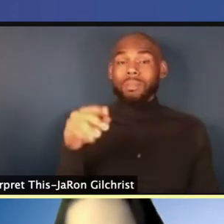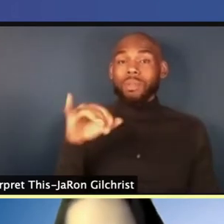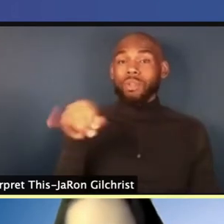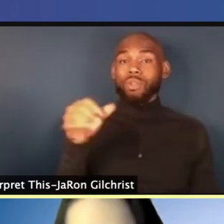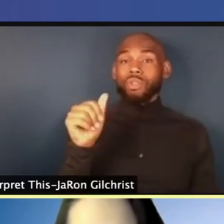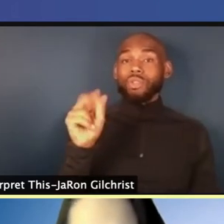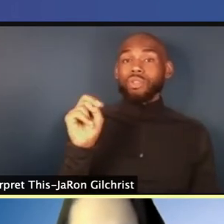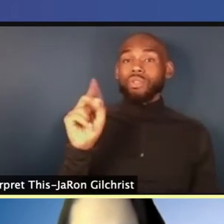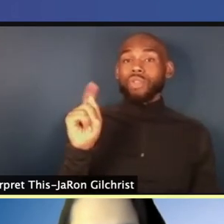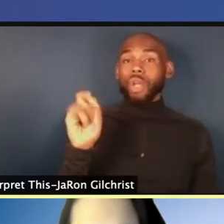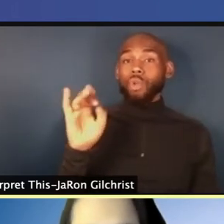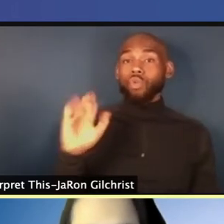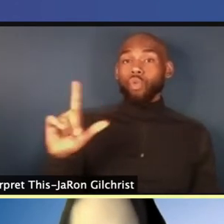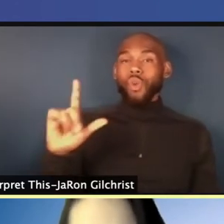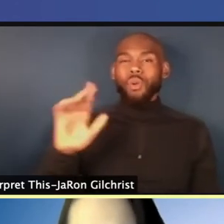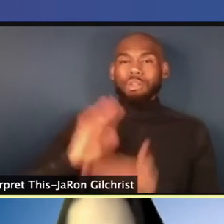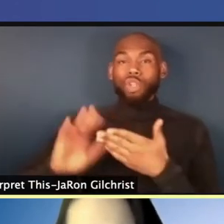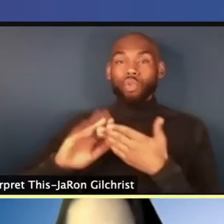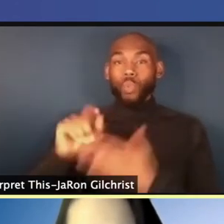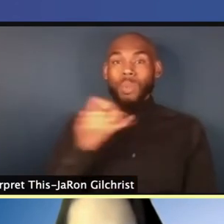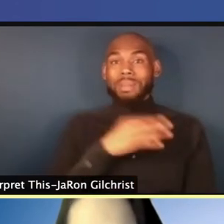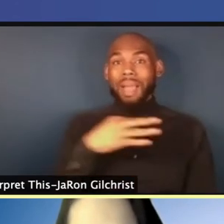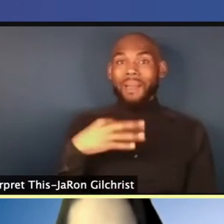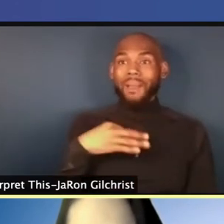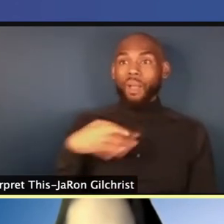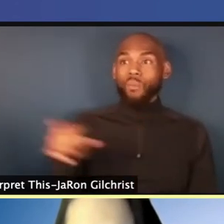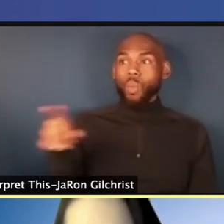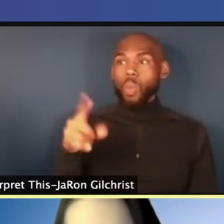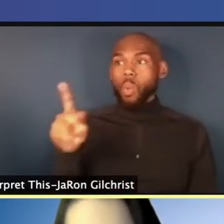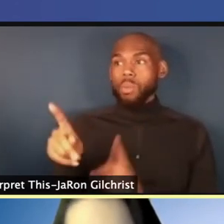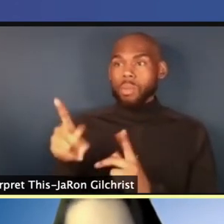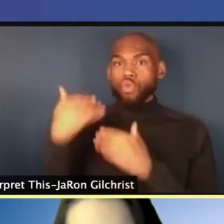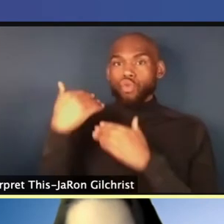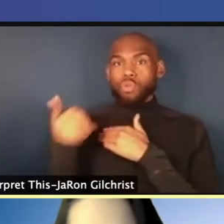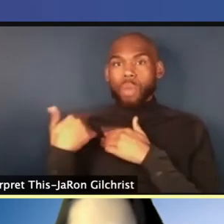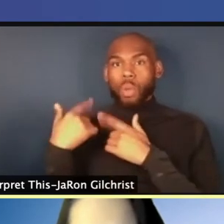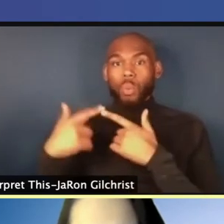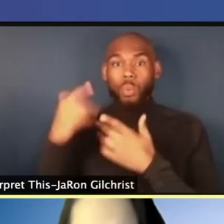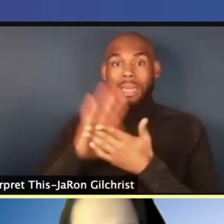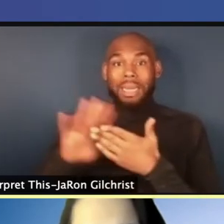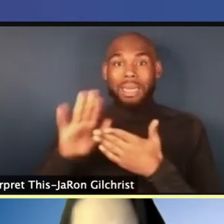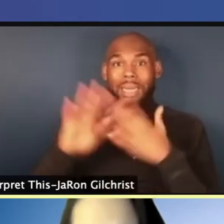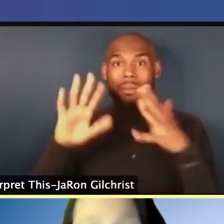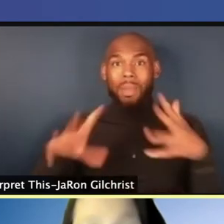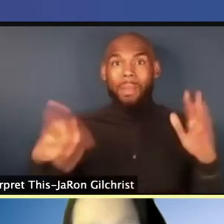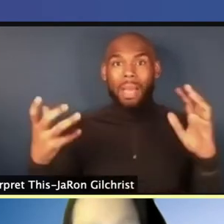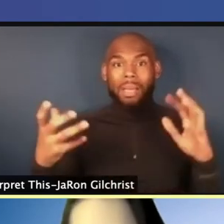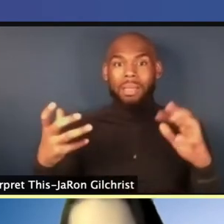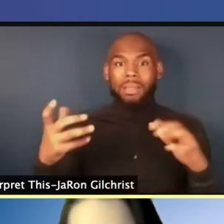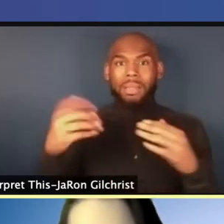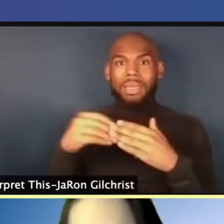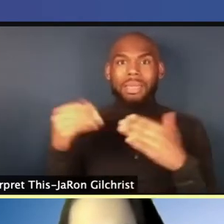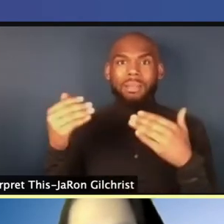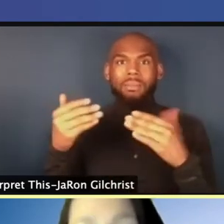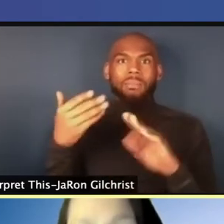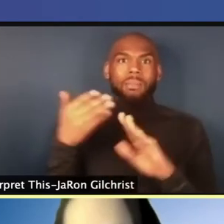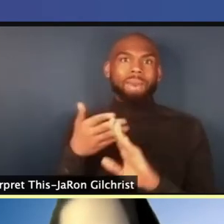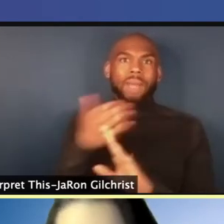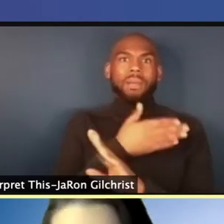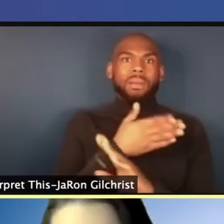staff because they were the people that were gonna become responsible for cleaning up the mess. So they, in advance,